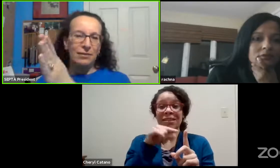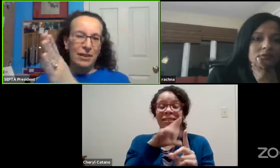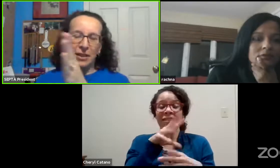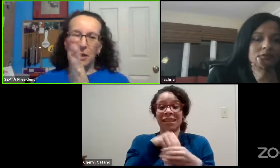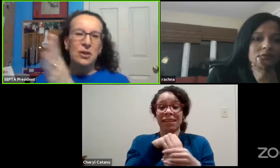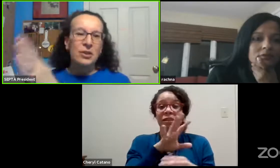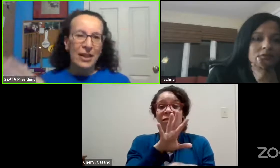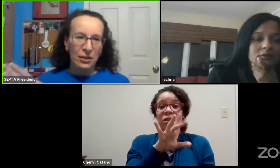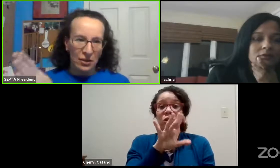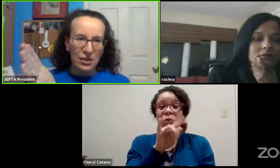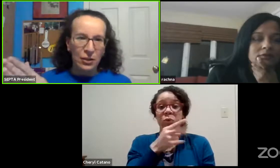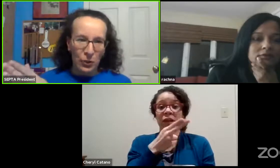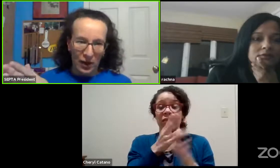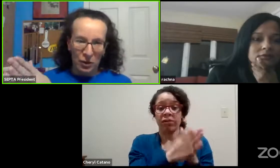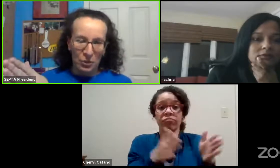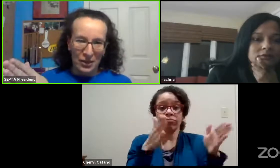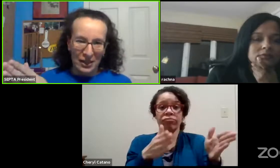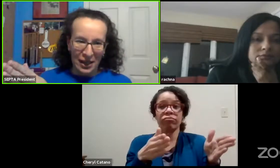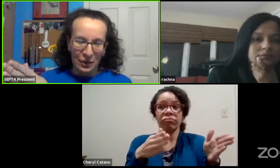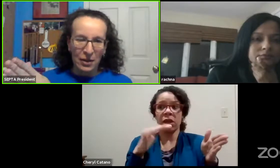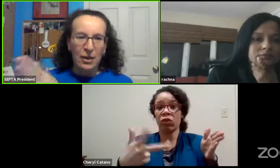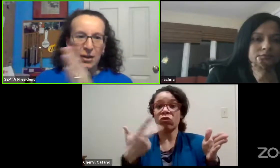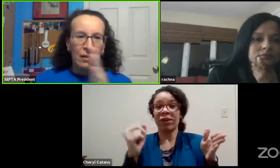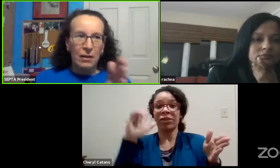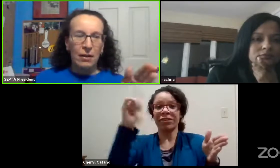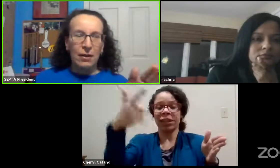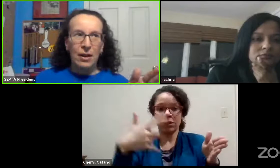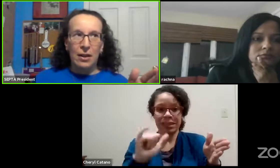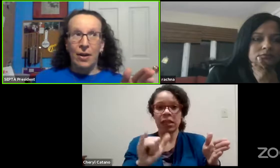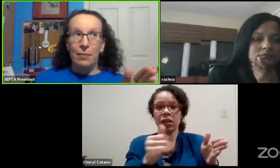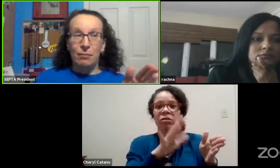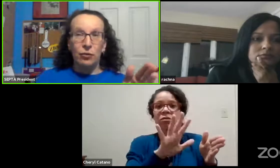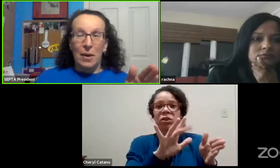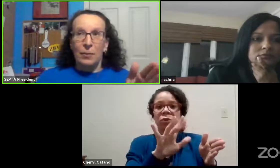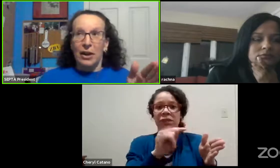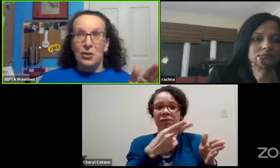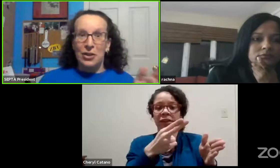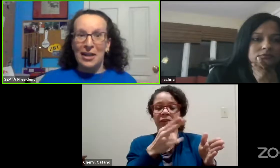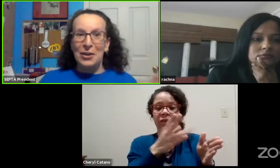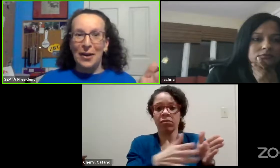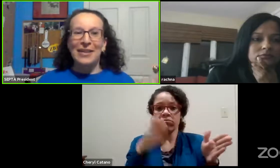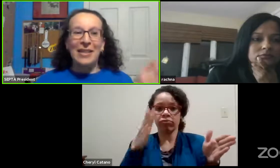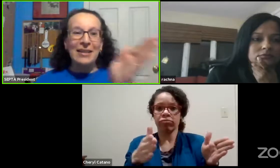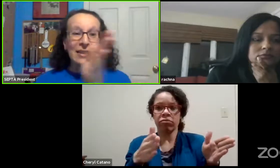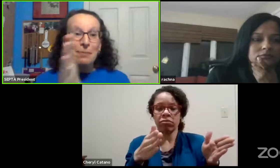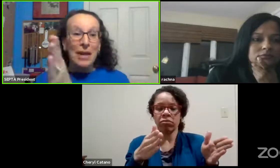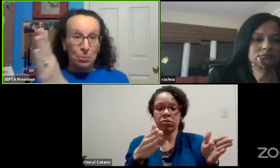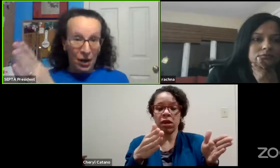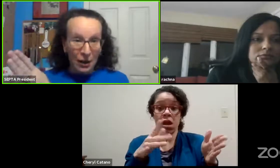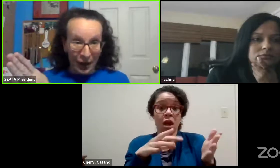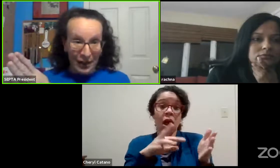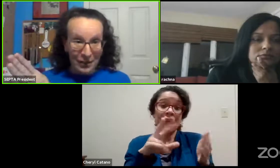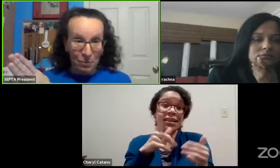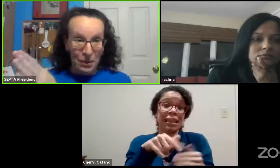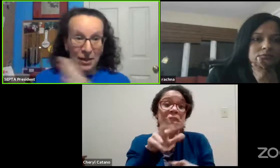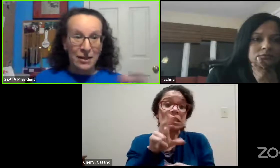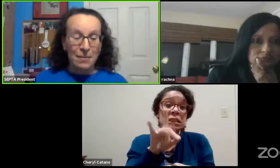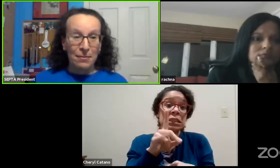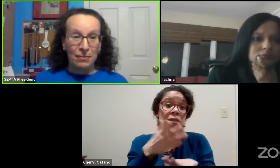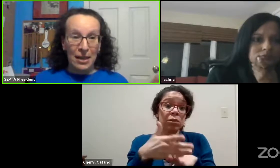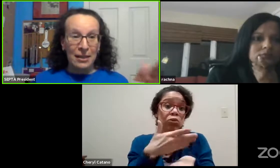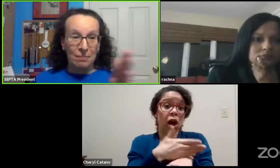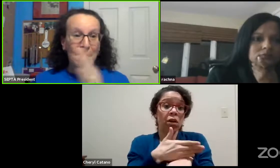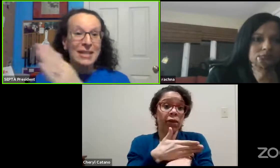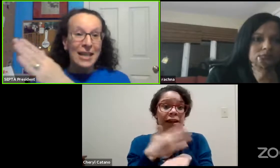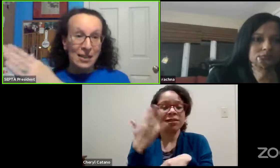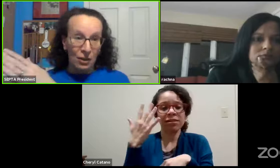and then, let's say, three years later is still the 25th percentile, if I'm remembering and understanding correctly, they did make progress, because